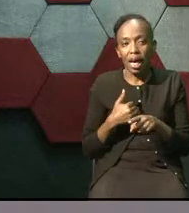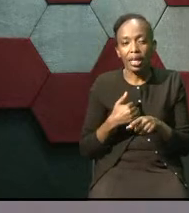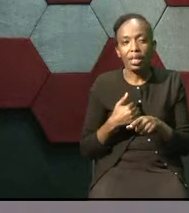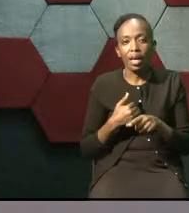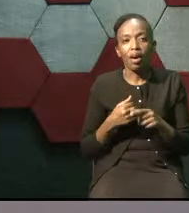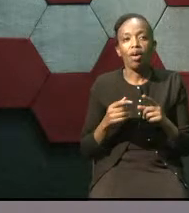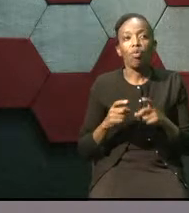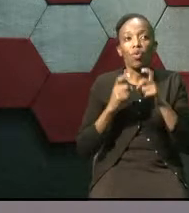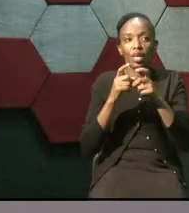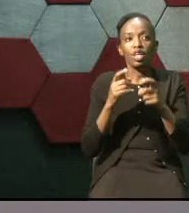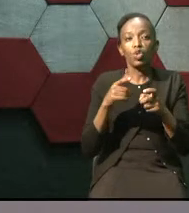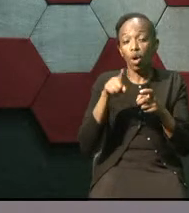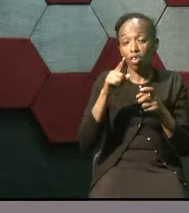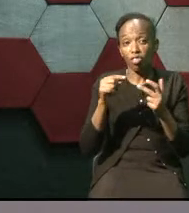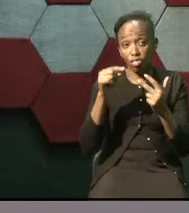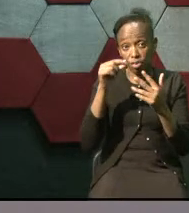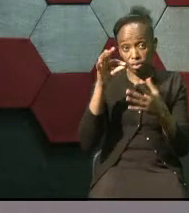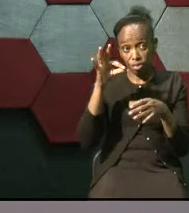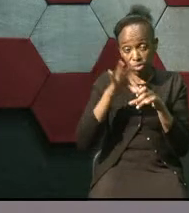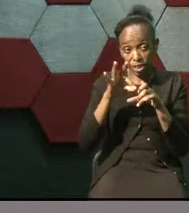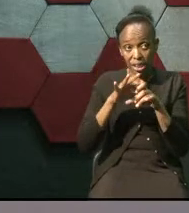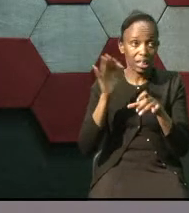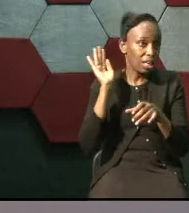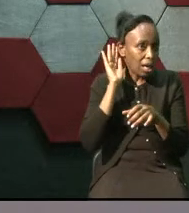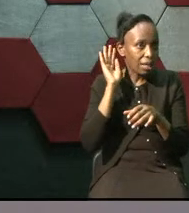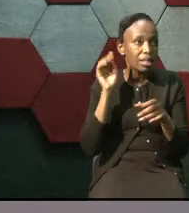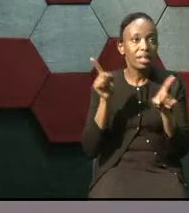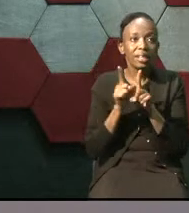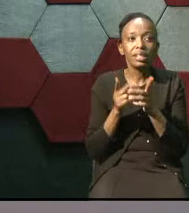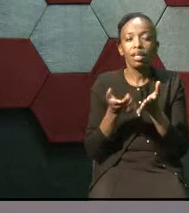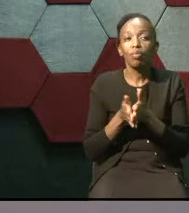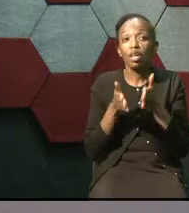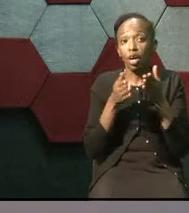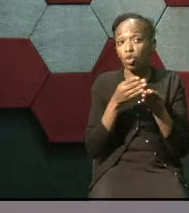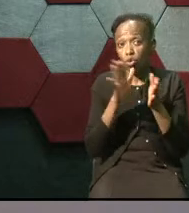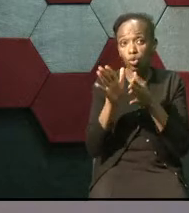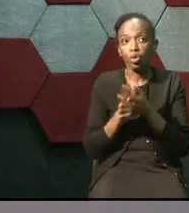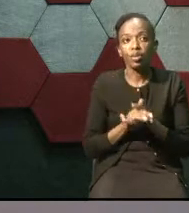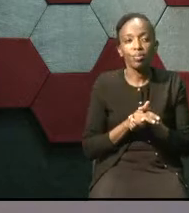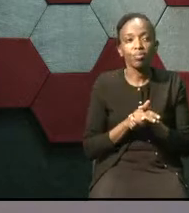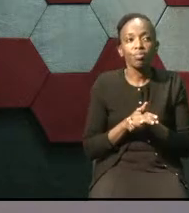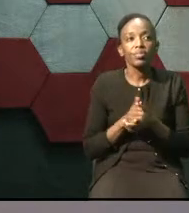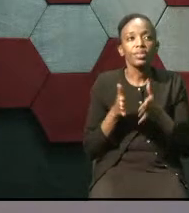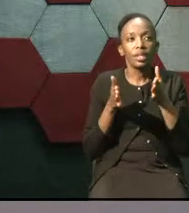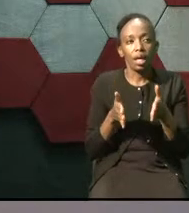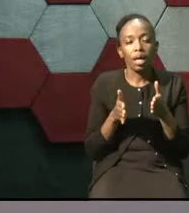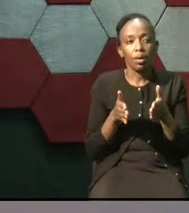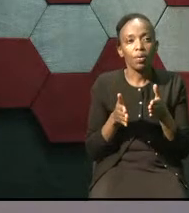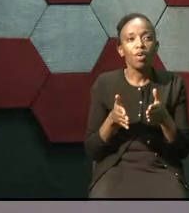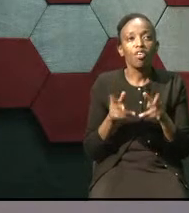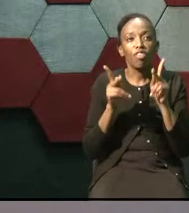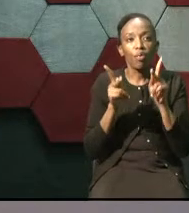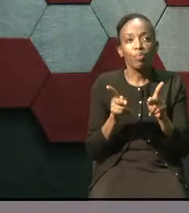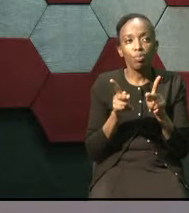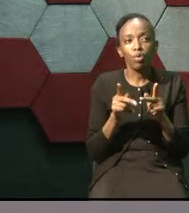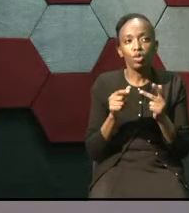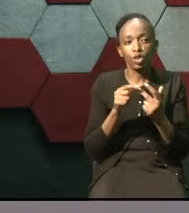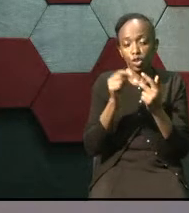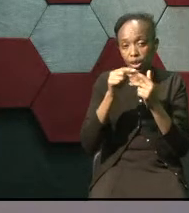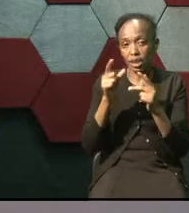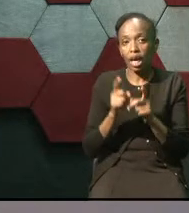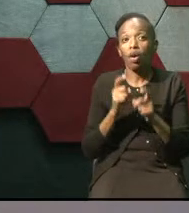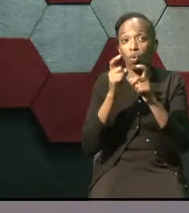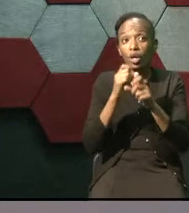Award. So you have voted, Vanessa has heard, and Vanessa, over to you. Yes, so for People's Choice Award this